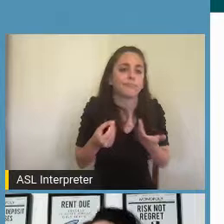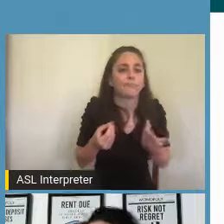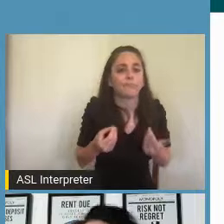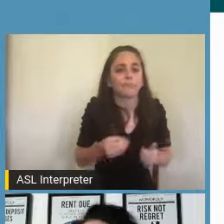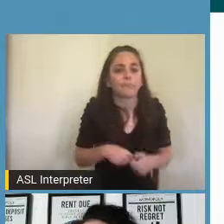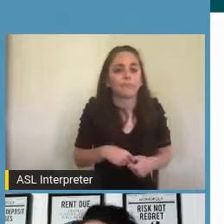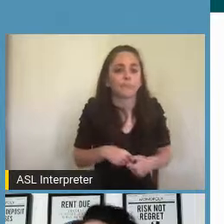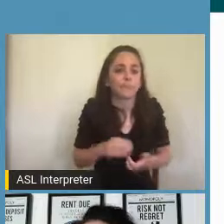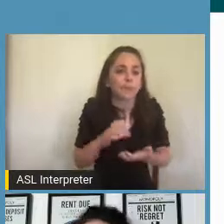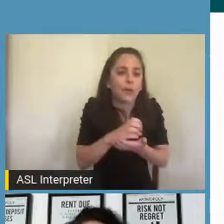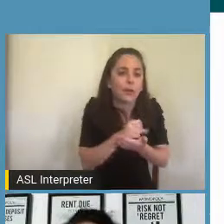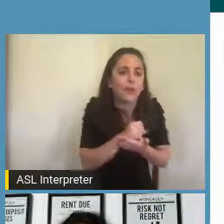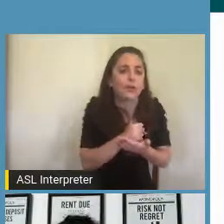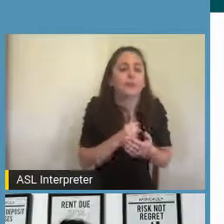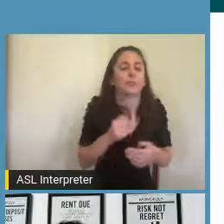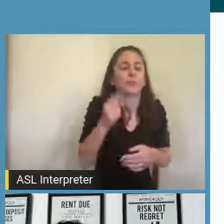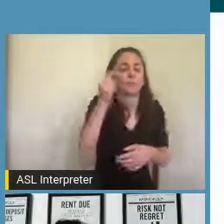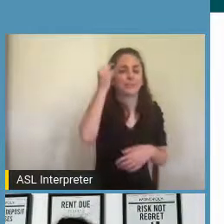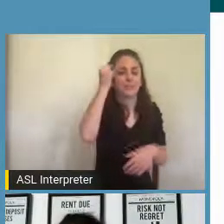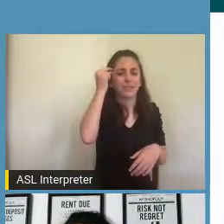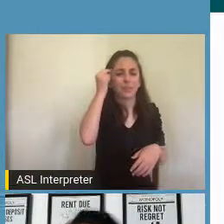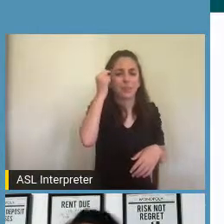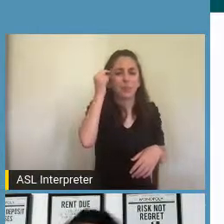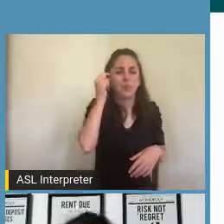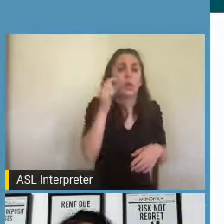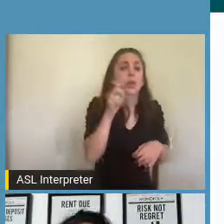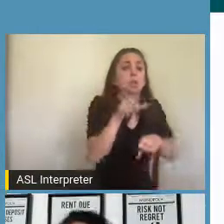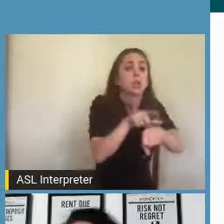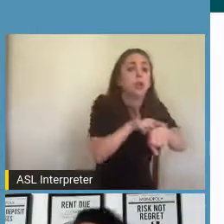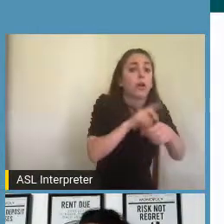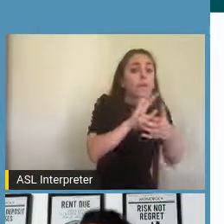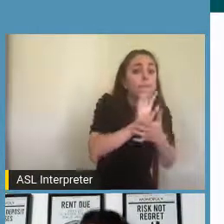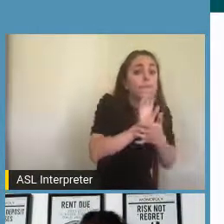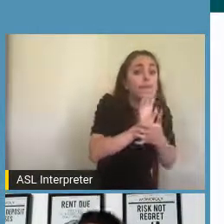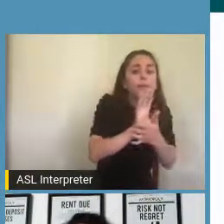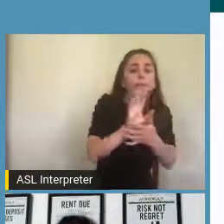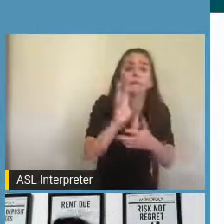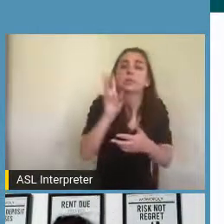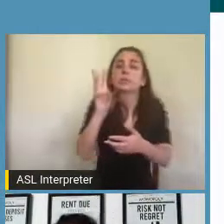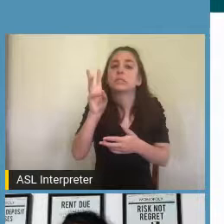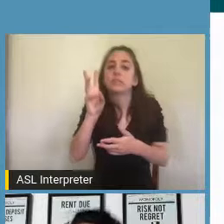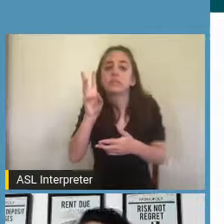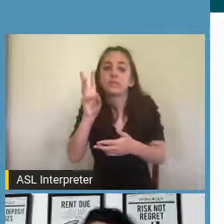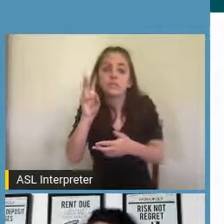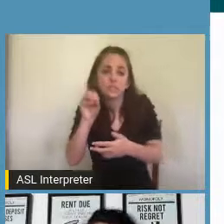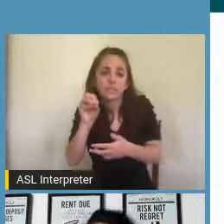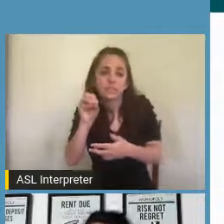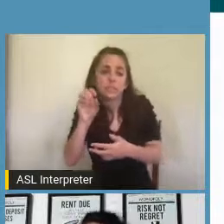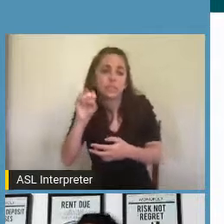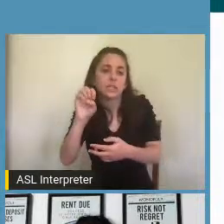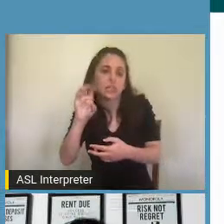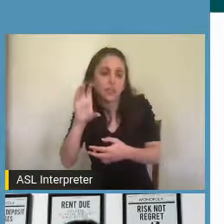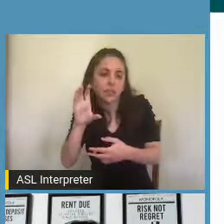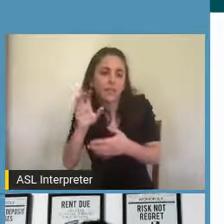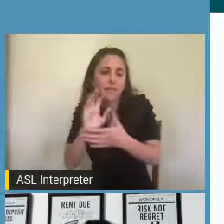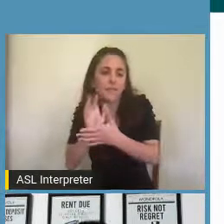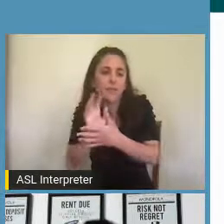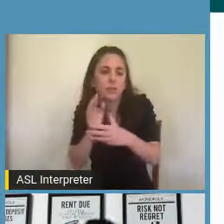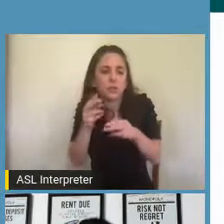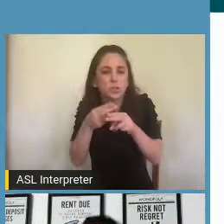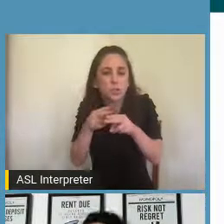thinking about 3 to 5s. So what's my long version, but also what's my 60-second cut? What's my 30-second cut? How might I revise